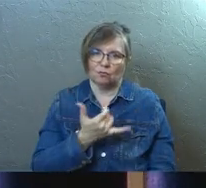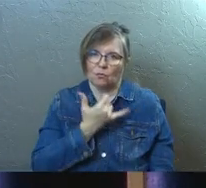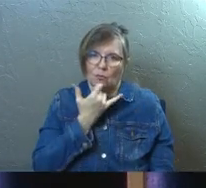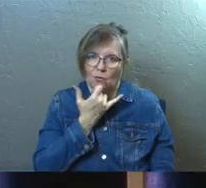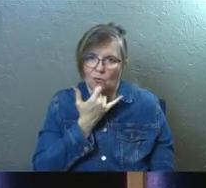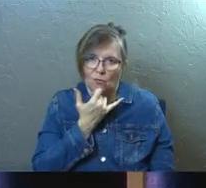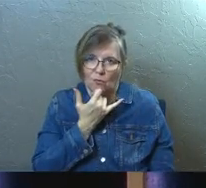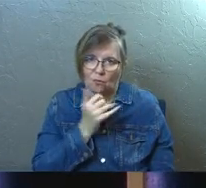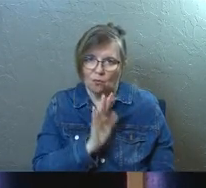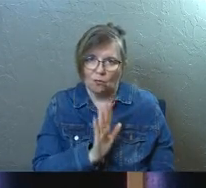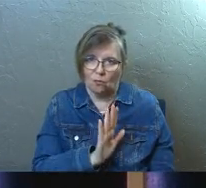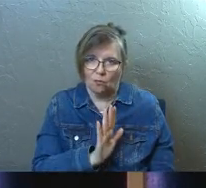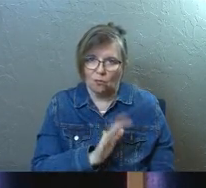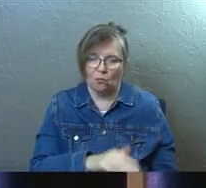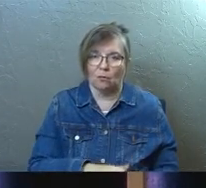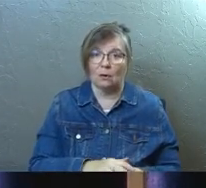wrong.